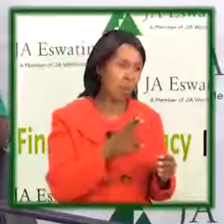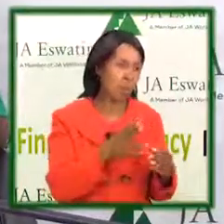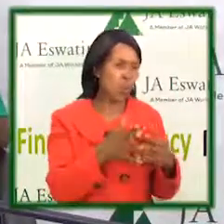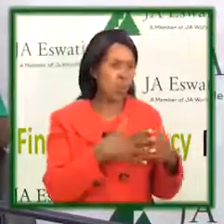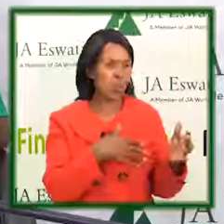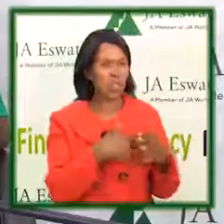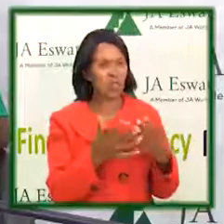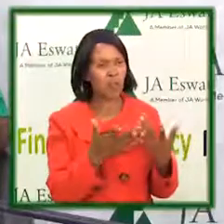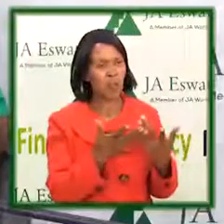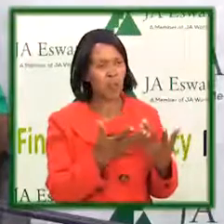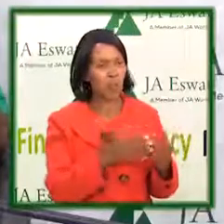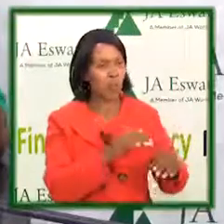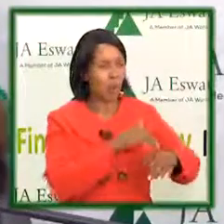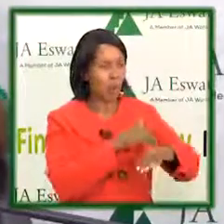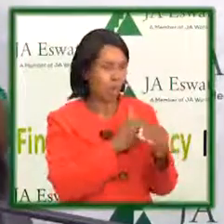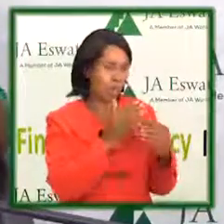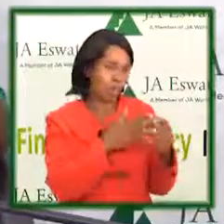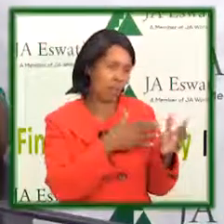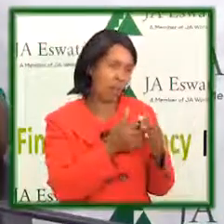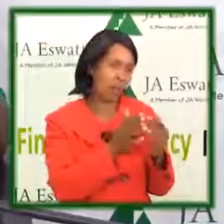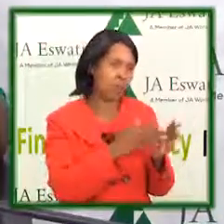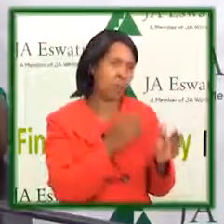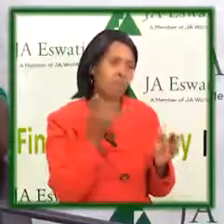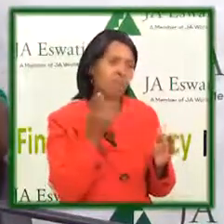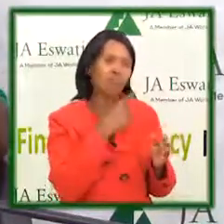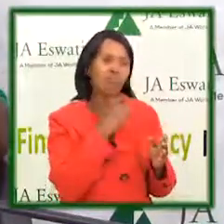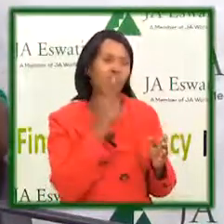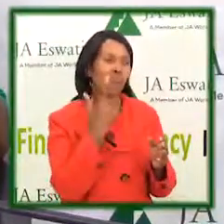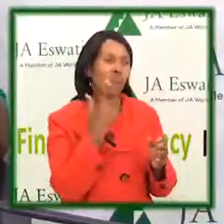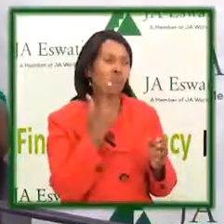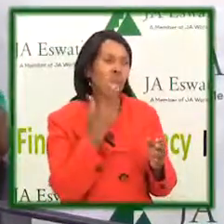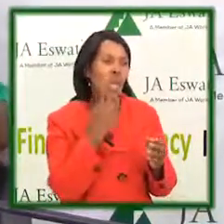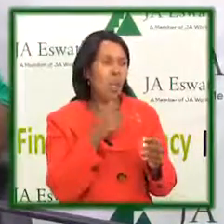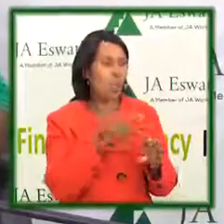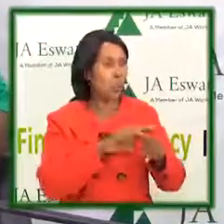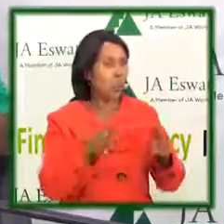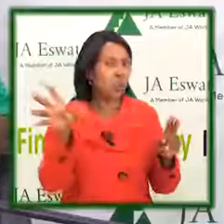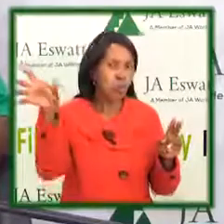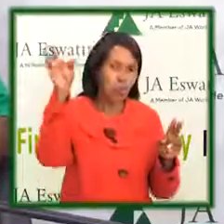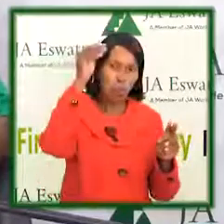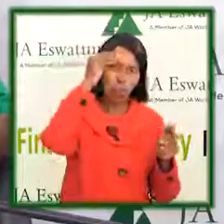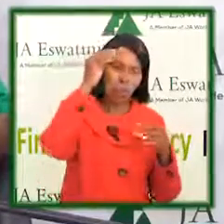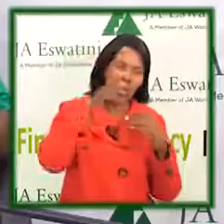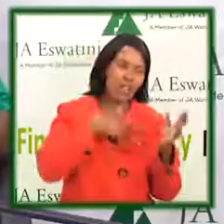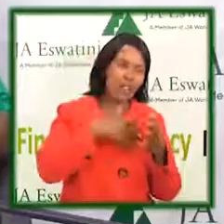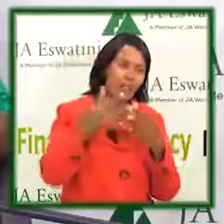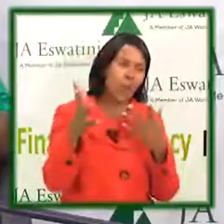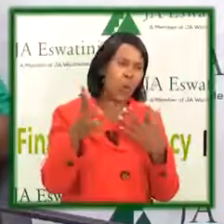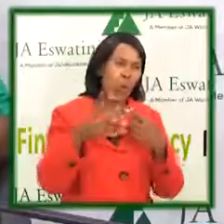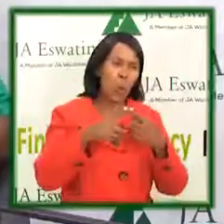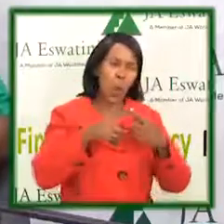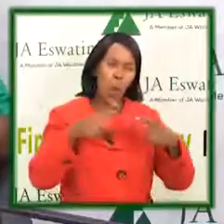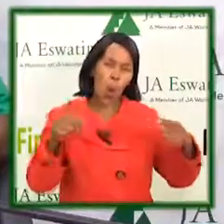manufacturing, which is to say, keep it simple. Don't try or attempt methods that take weeks